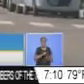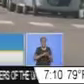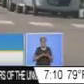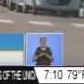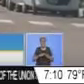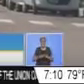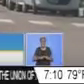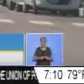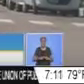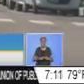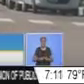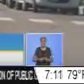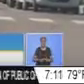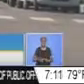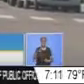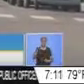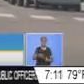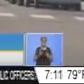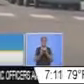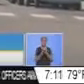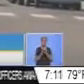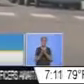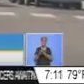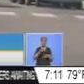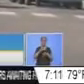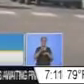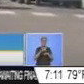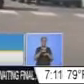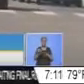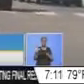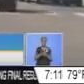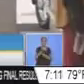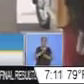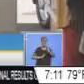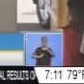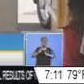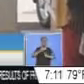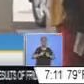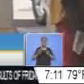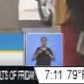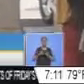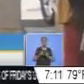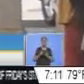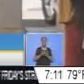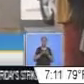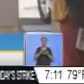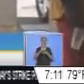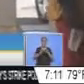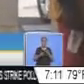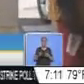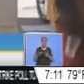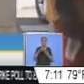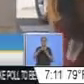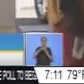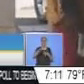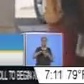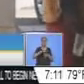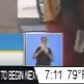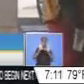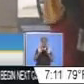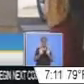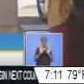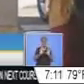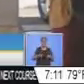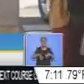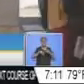Also making news this Sunday, downtown Nassau is usually bustling with activity on the weekend, especially on Sundays, giving residents and visitors the opportunity